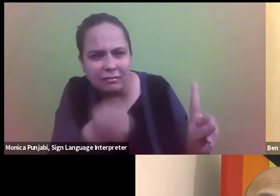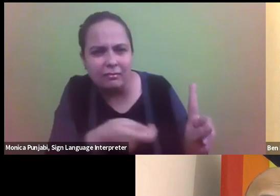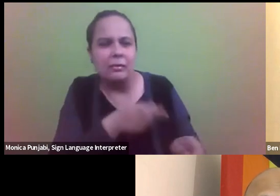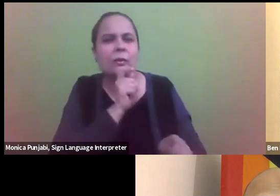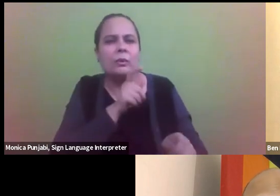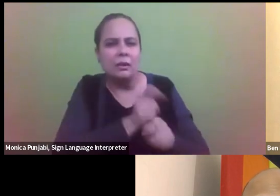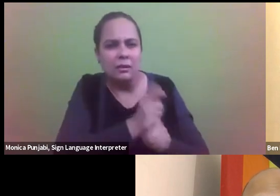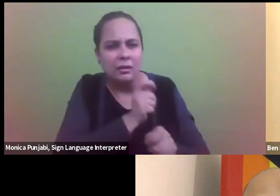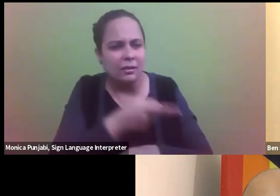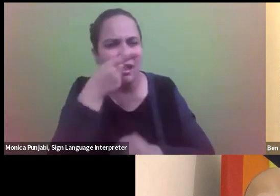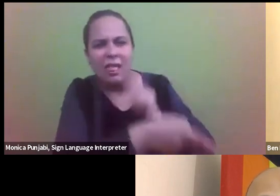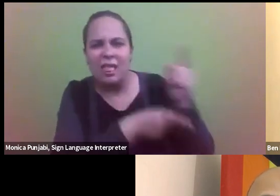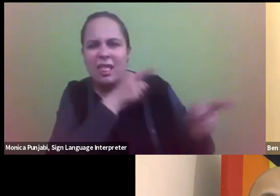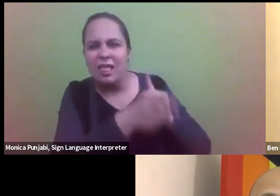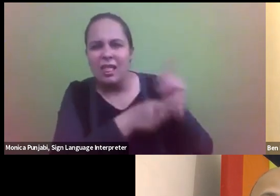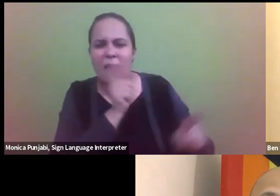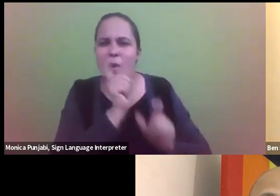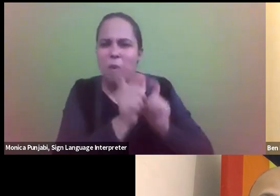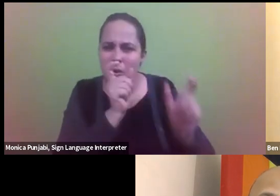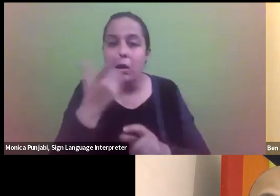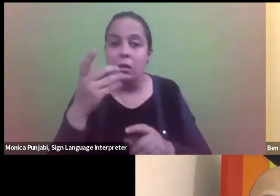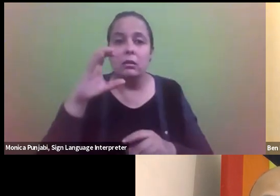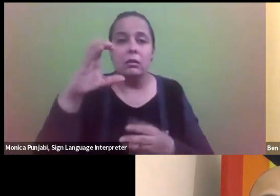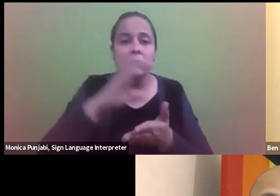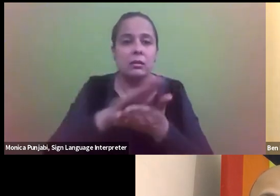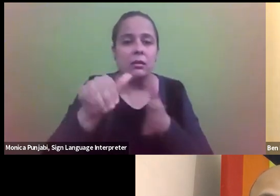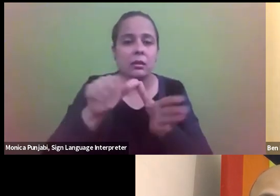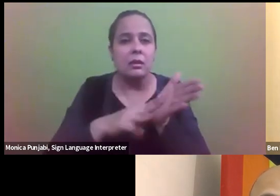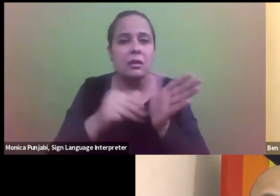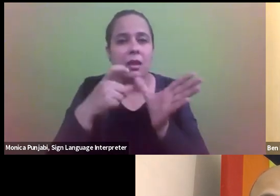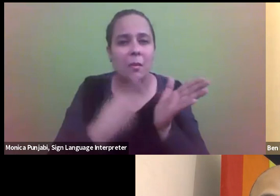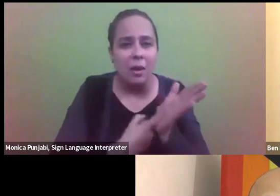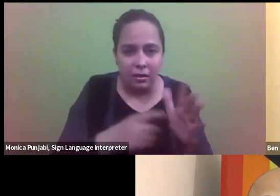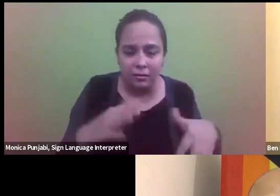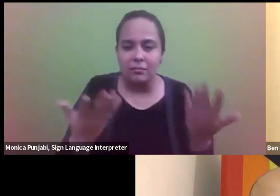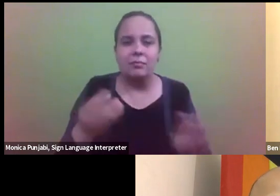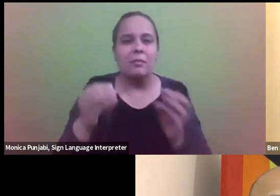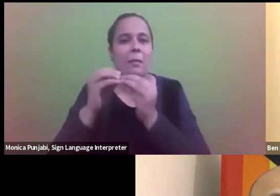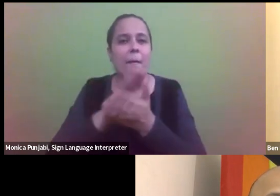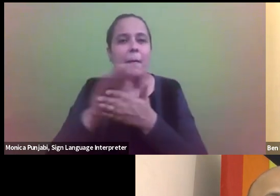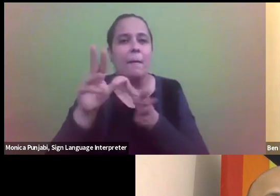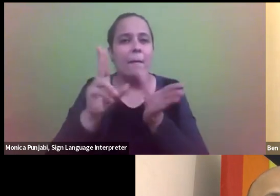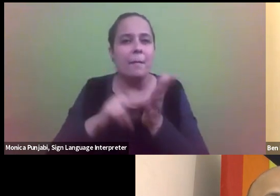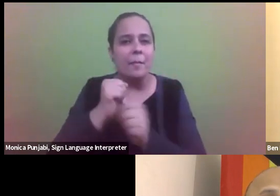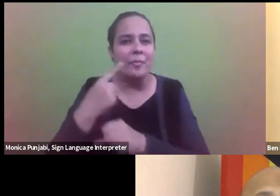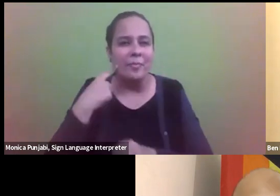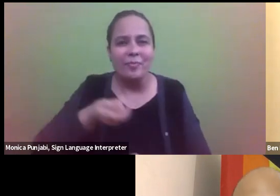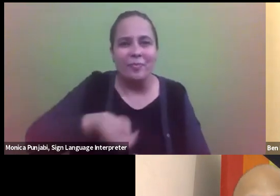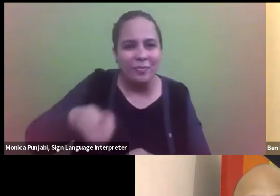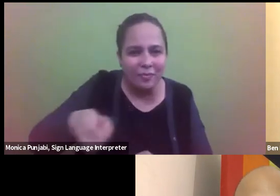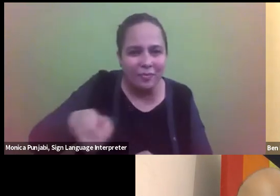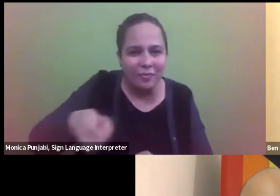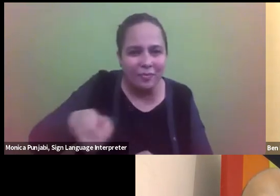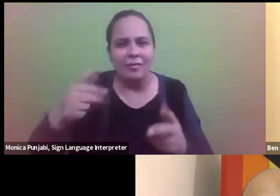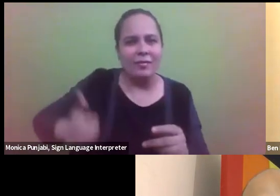as insults. These are actually caste identities of people belonging to scheduled castes and tribes. At at my